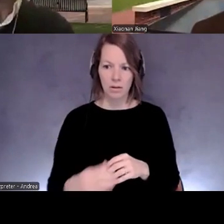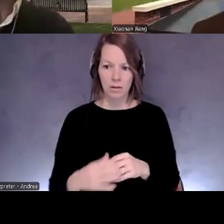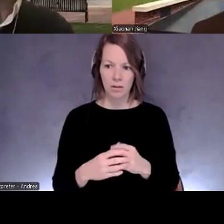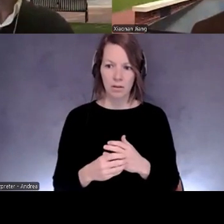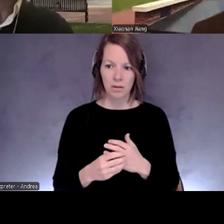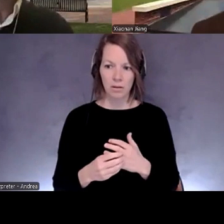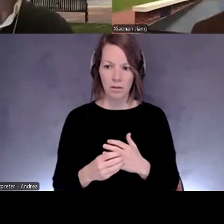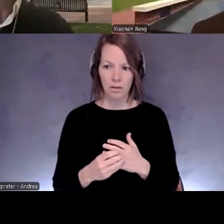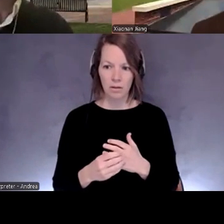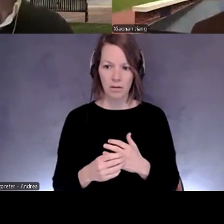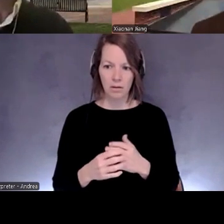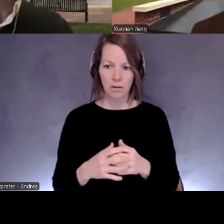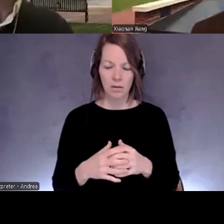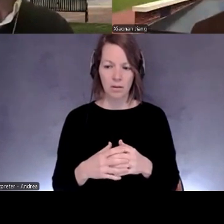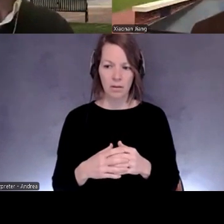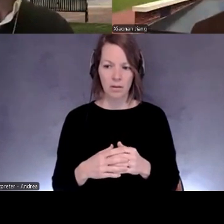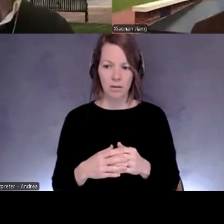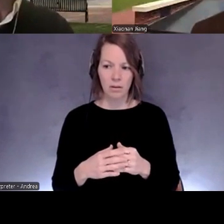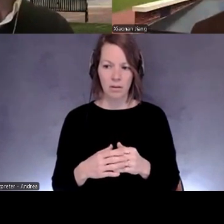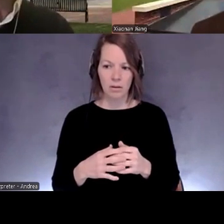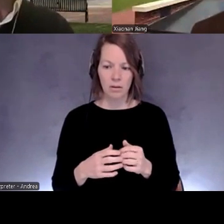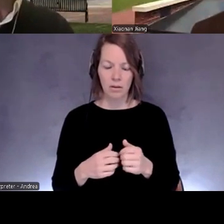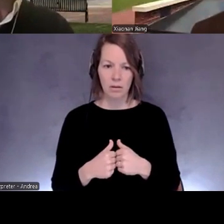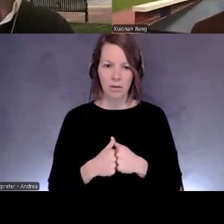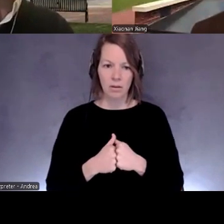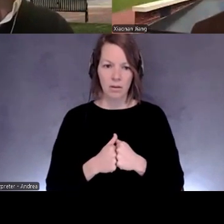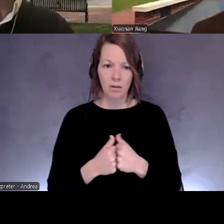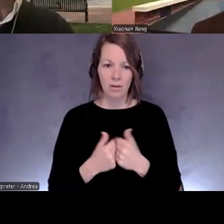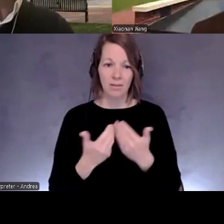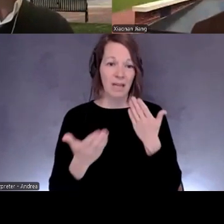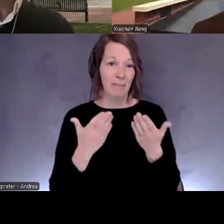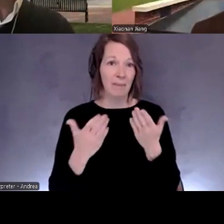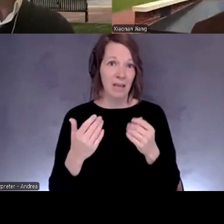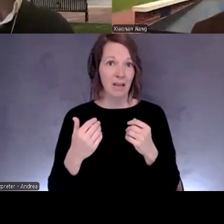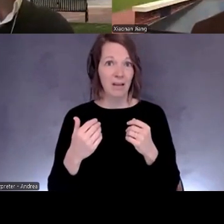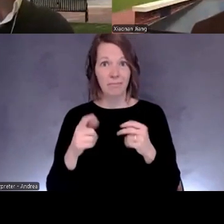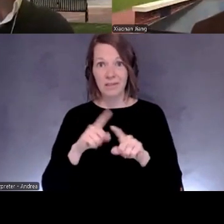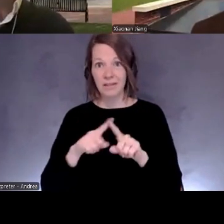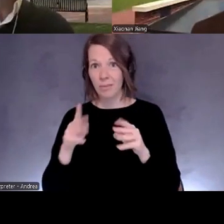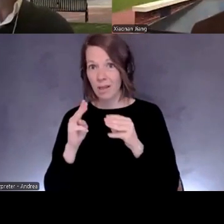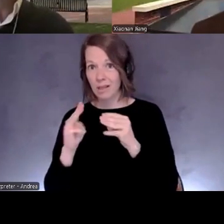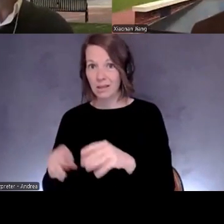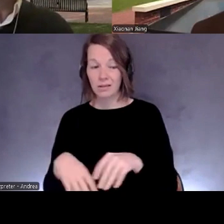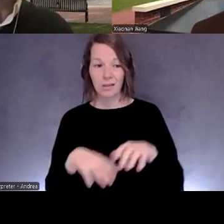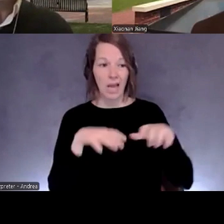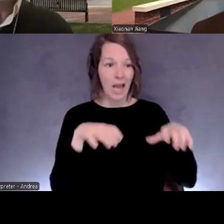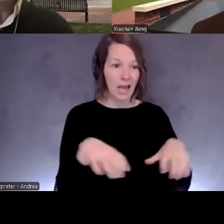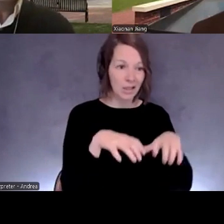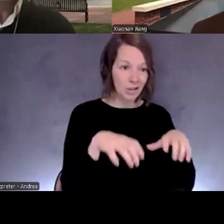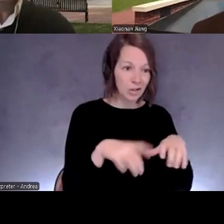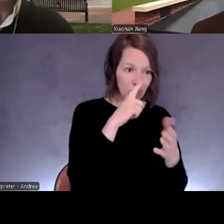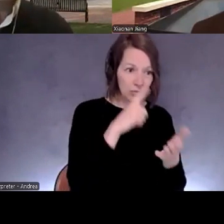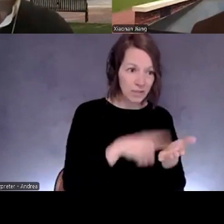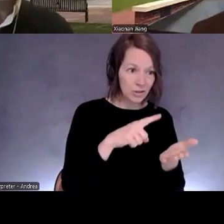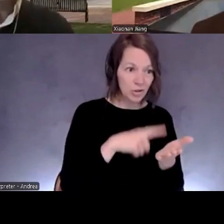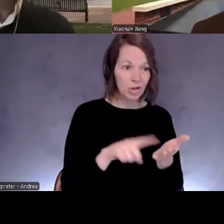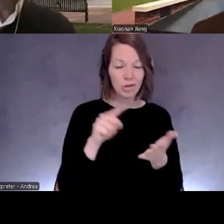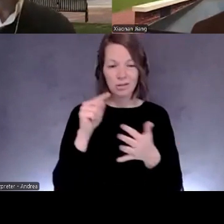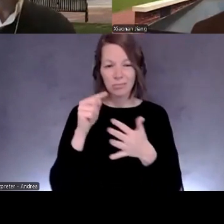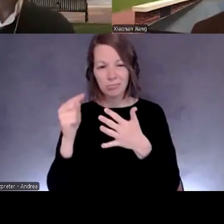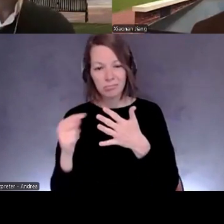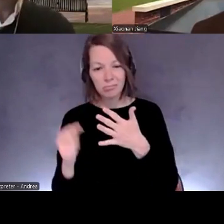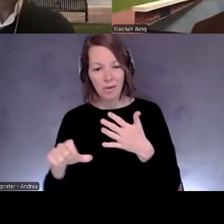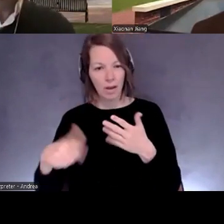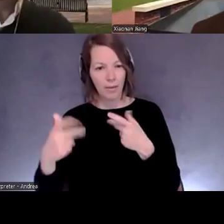decolonizing methodology. It may be action research, participatory action research,